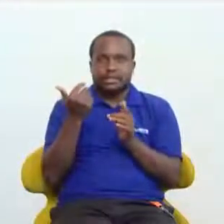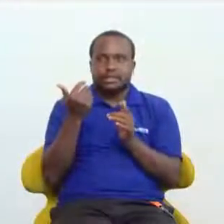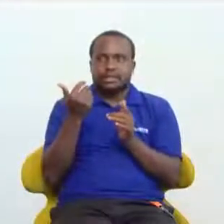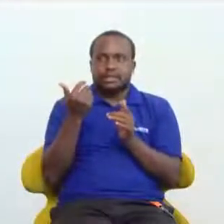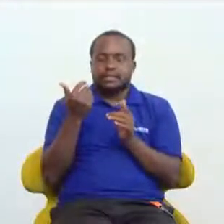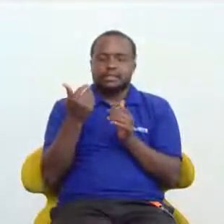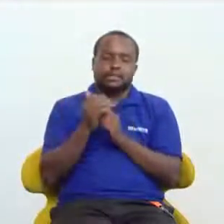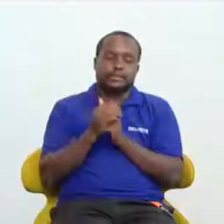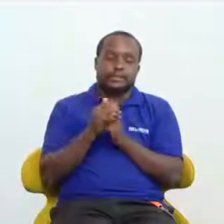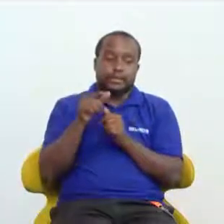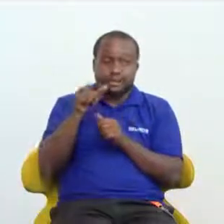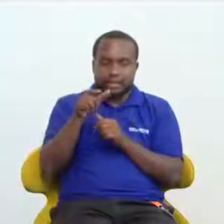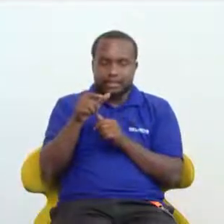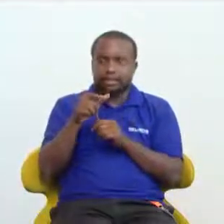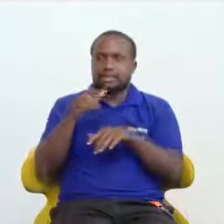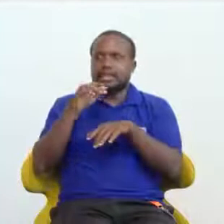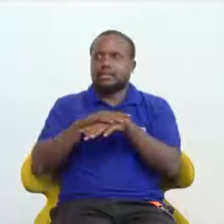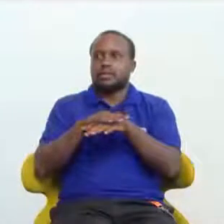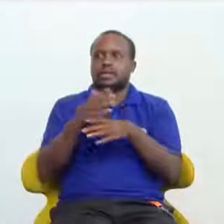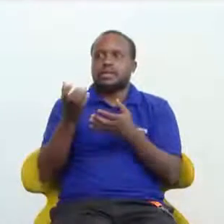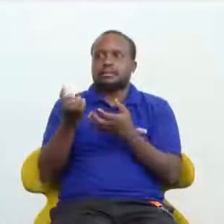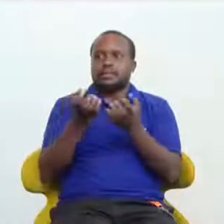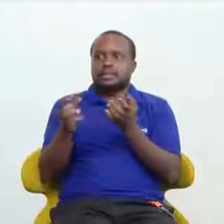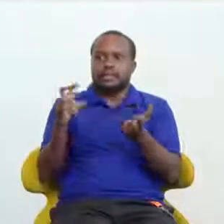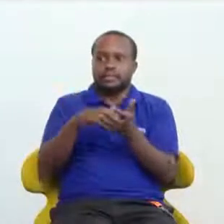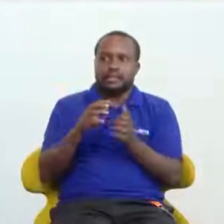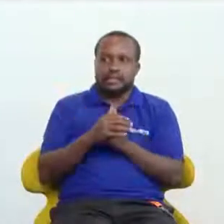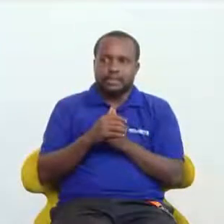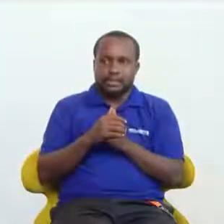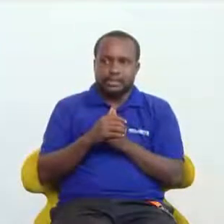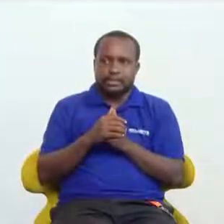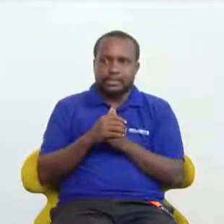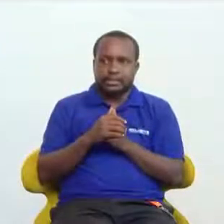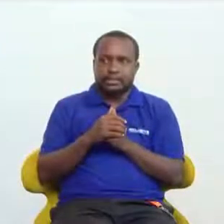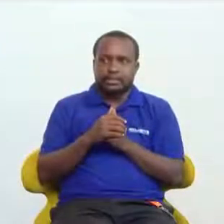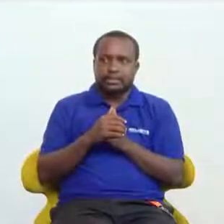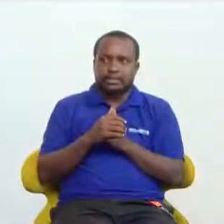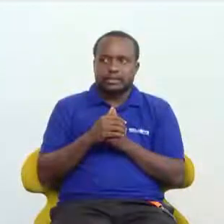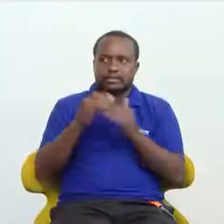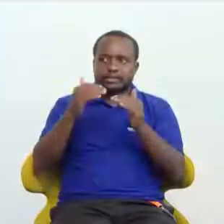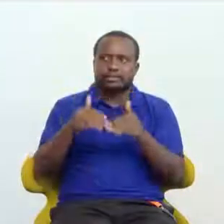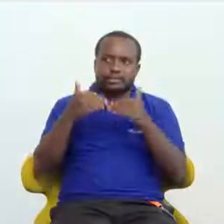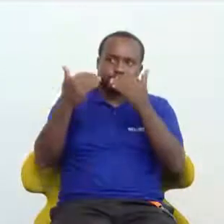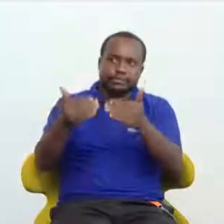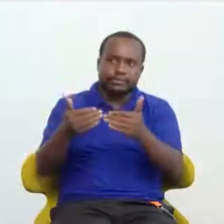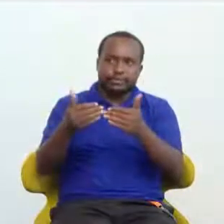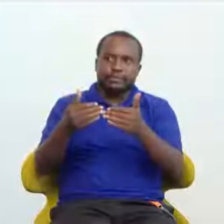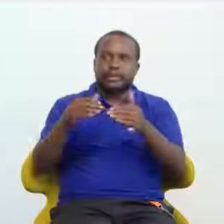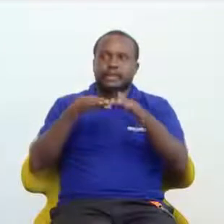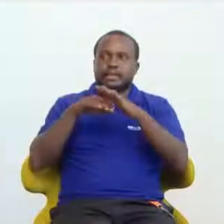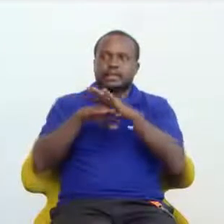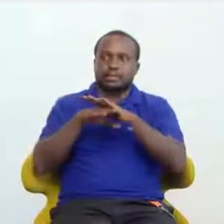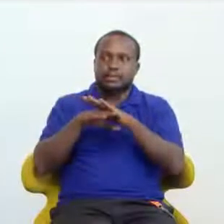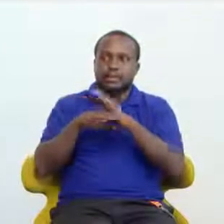than they've ever been. So that's a great business advantage as well. And finally, a more accessible, a more inclusive design is easier